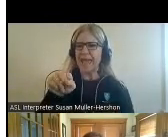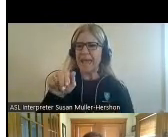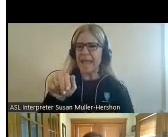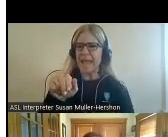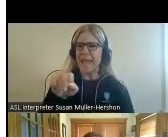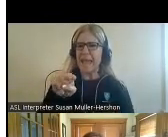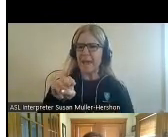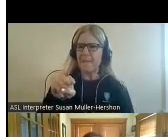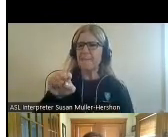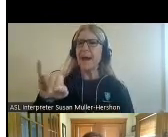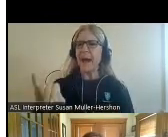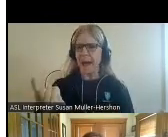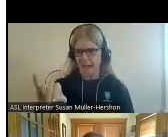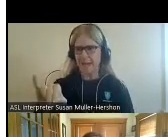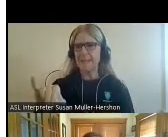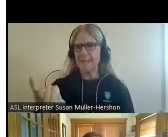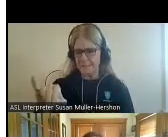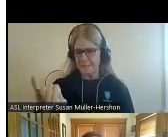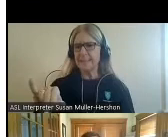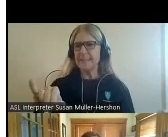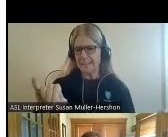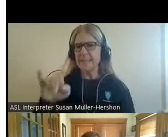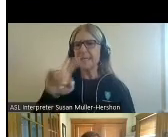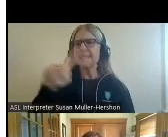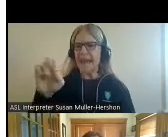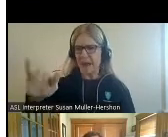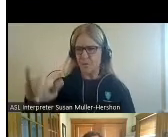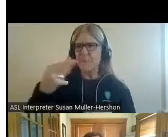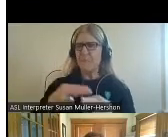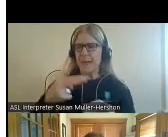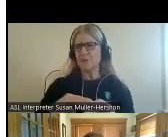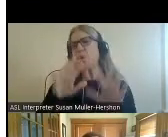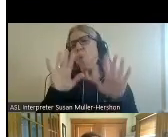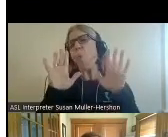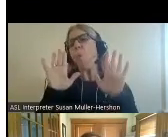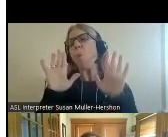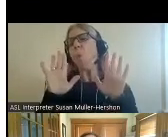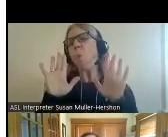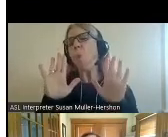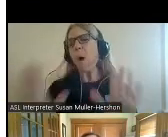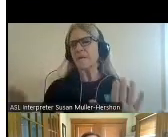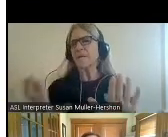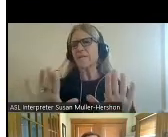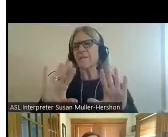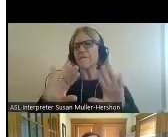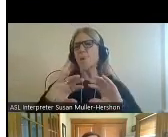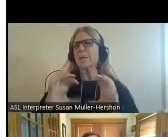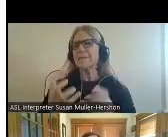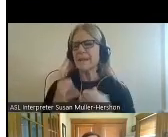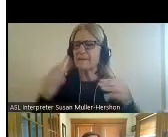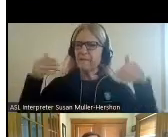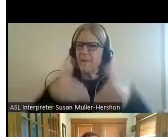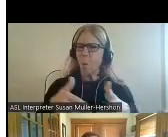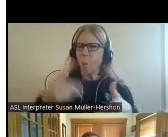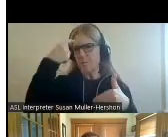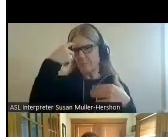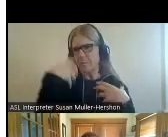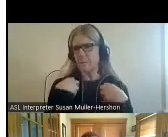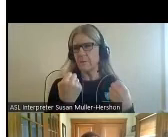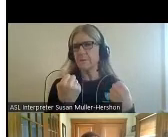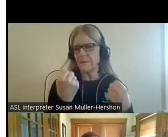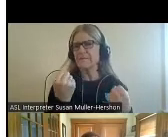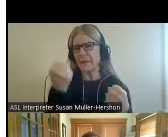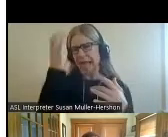had discussed in the intro, which is a wonderful organization focused on mental illness. And I think really